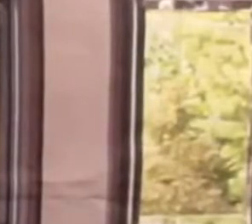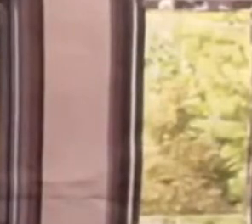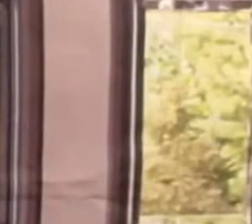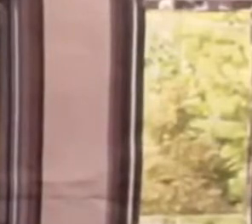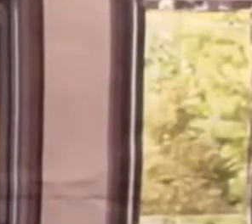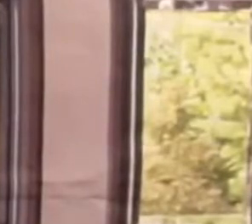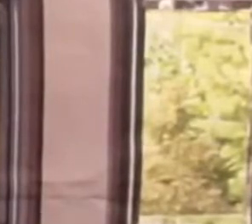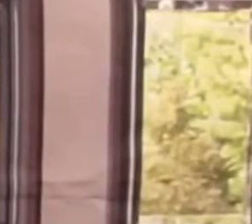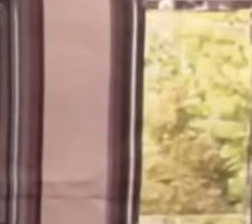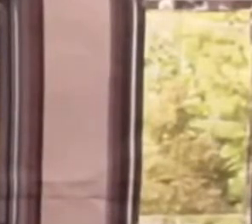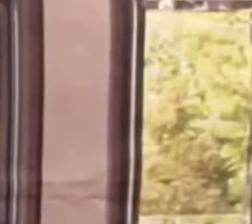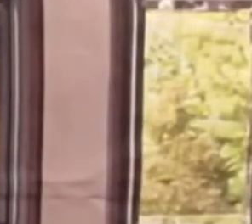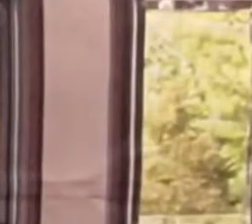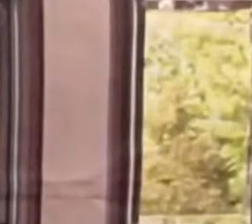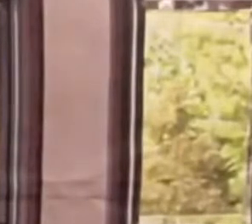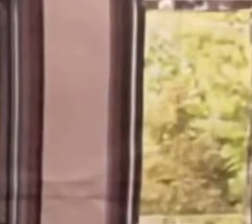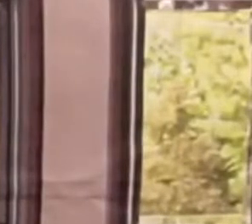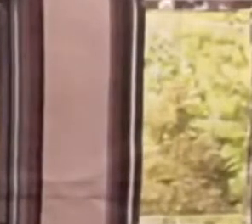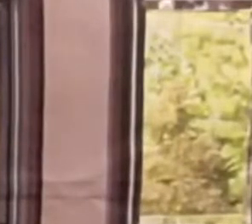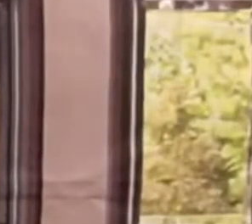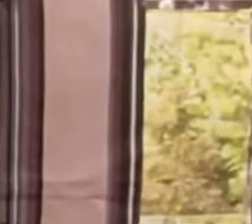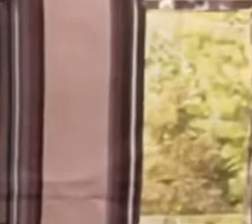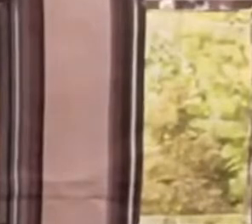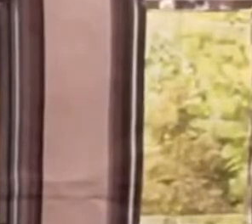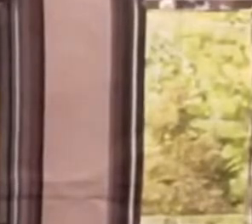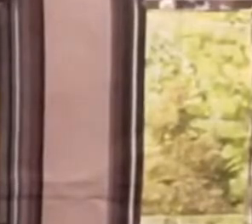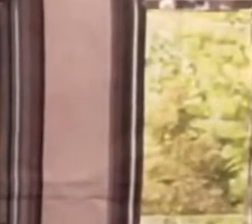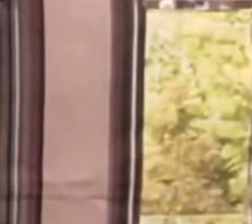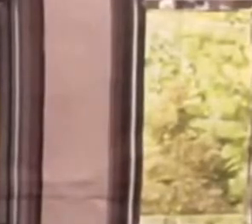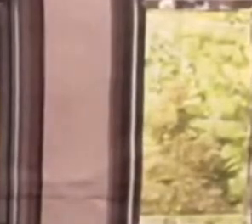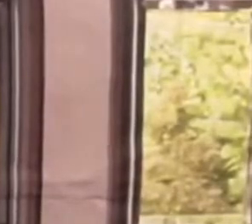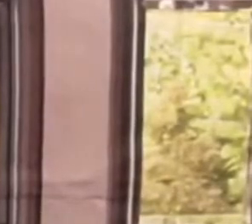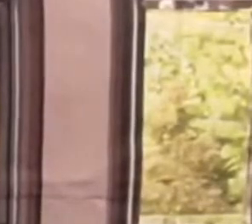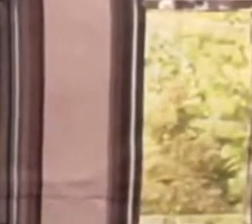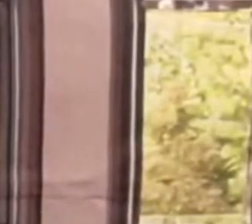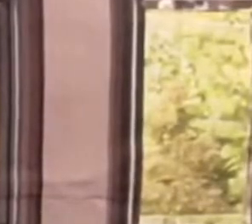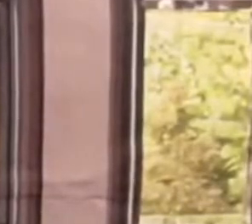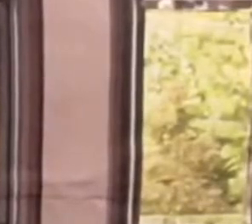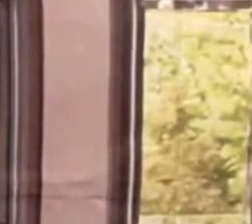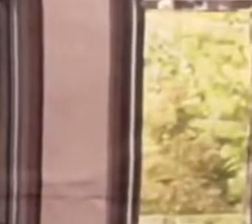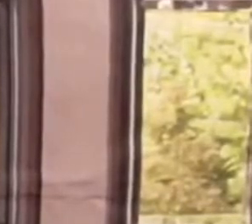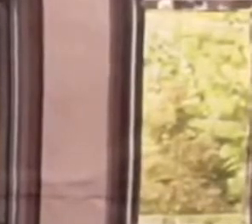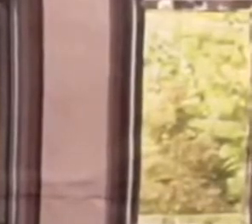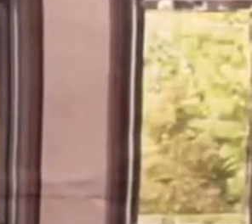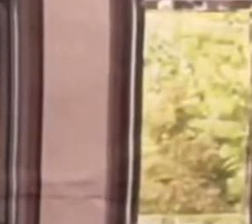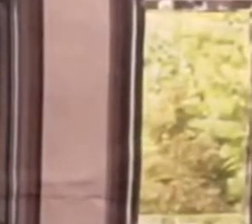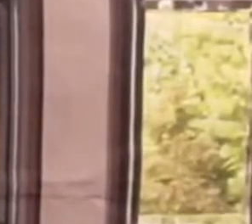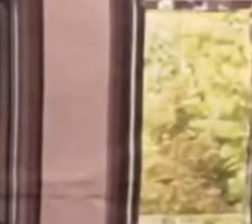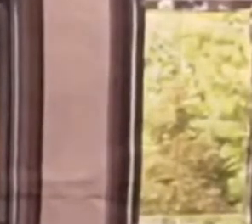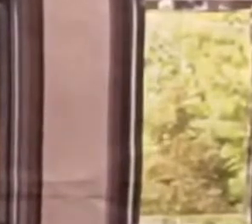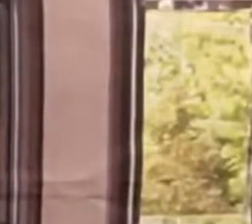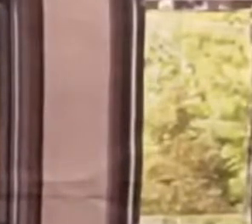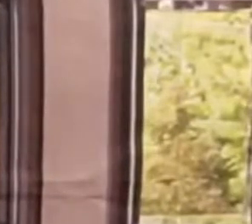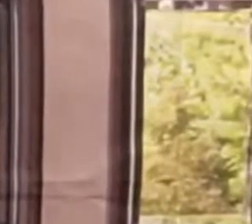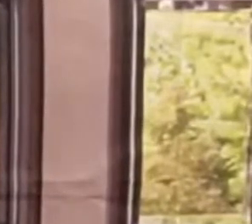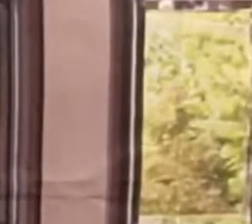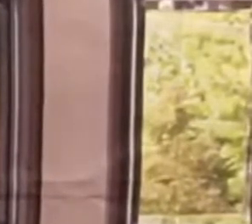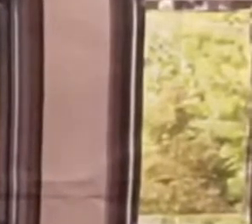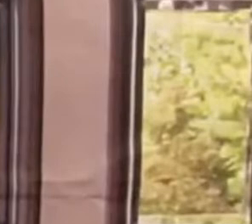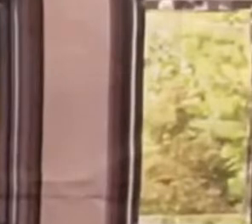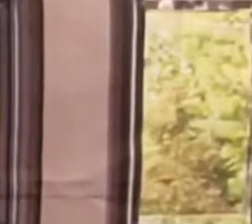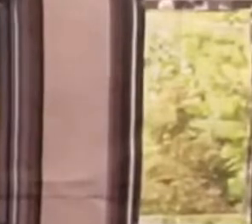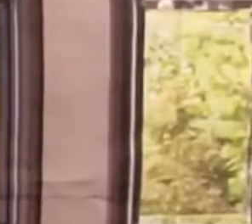inspiration for us all. Throughout her tenure, Rita has made significant contributions to our organization, including